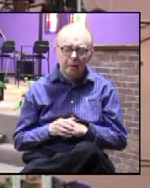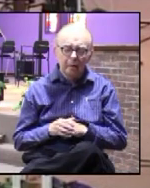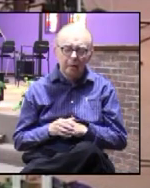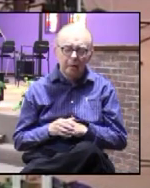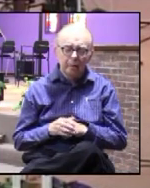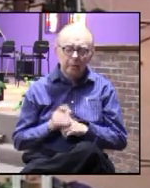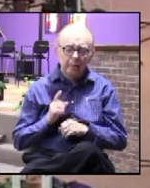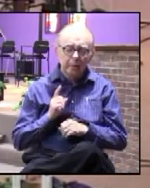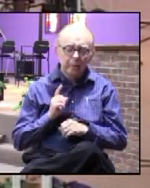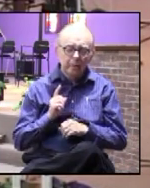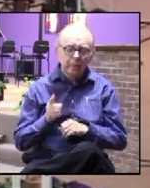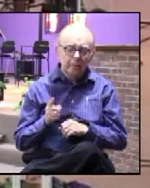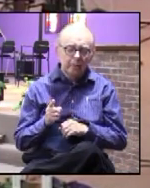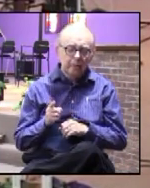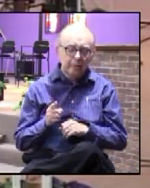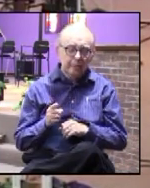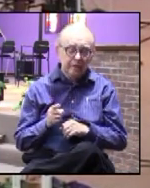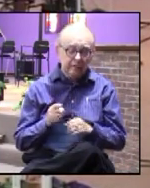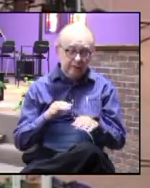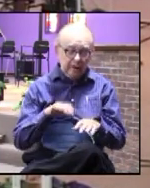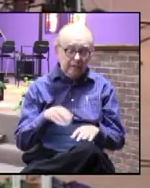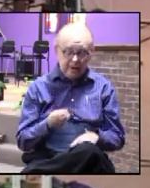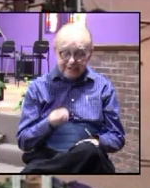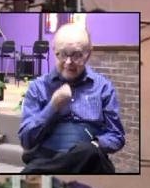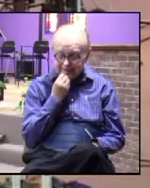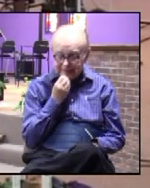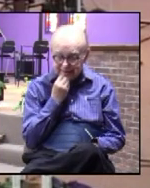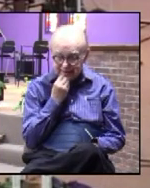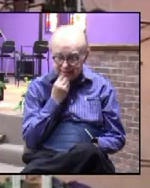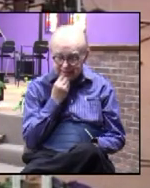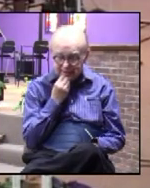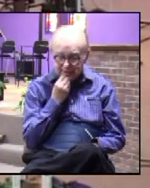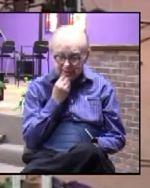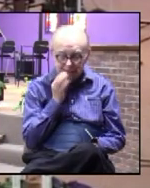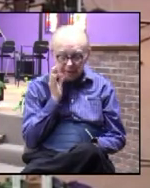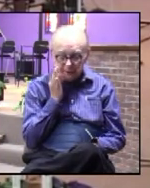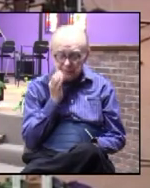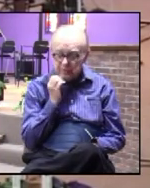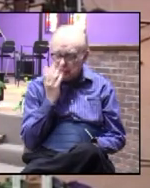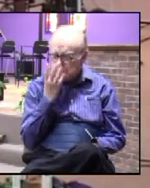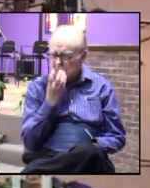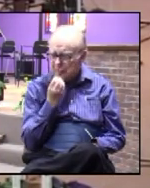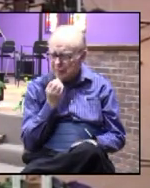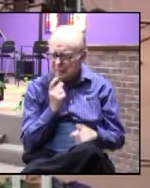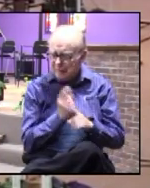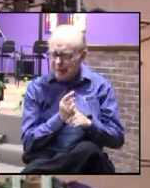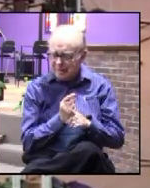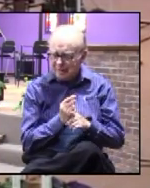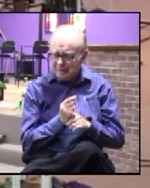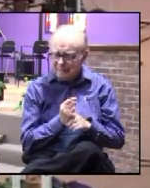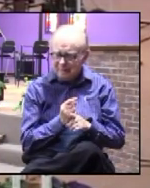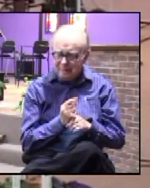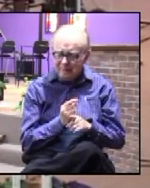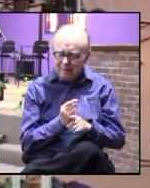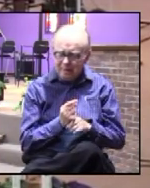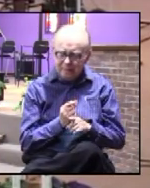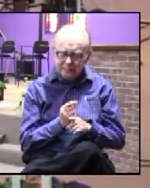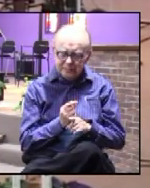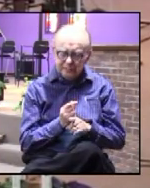You've been admiring that fruit. It's awful pretty, isn't it? Oh,